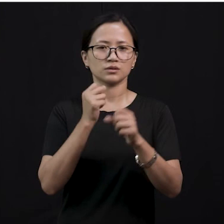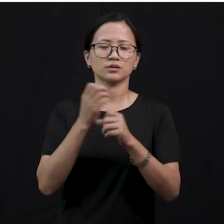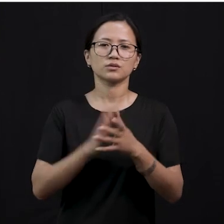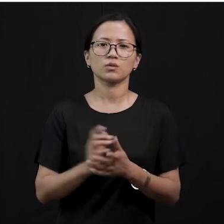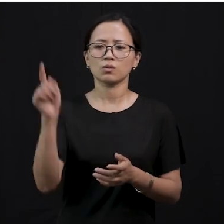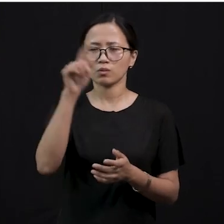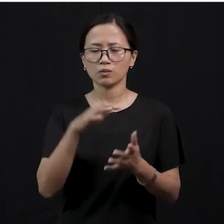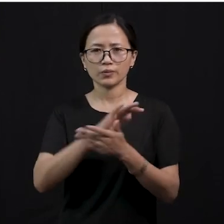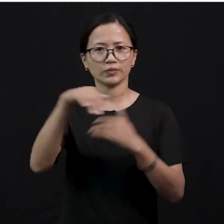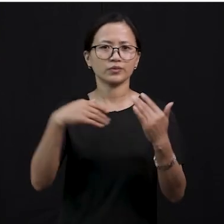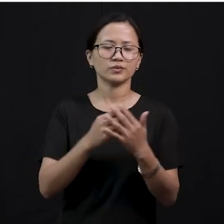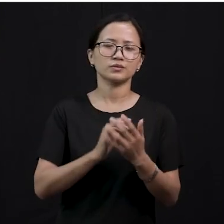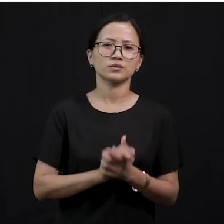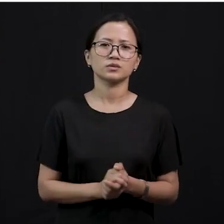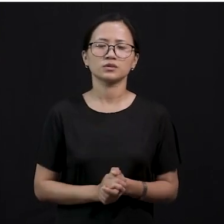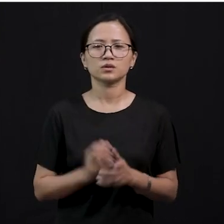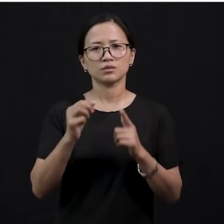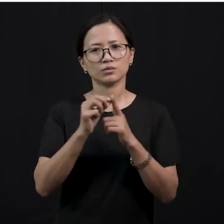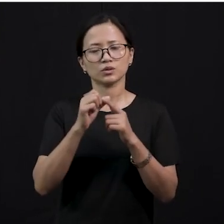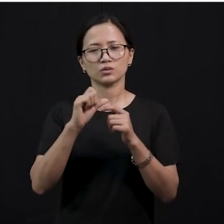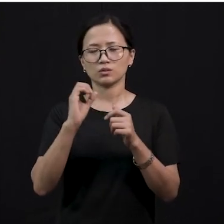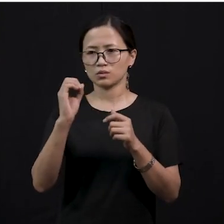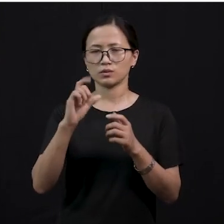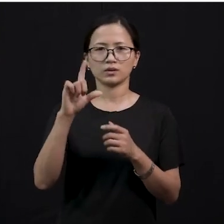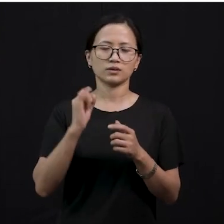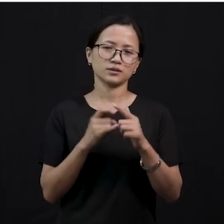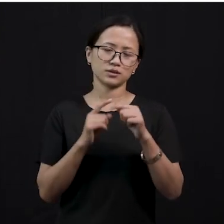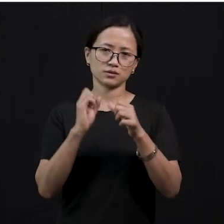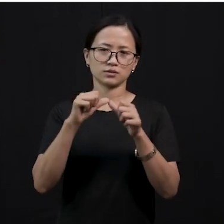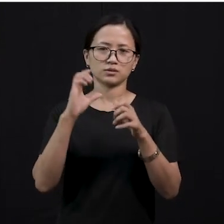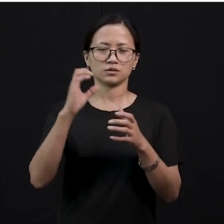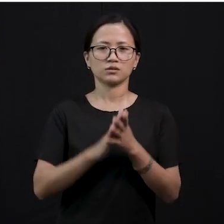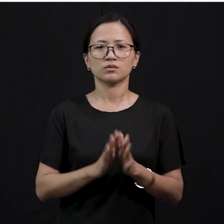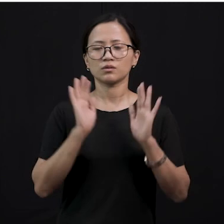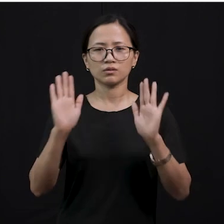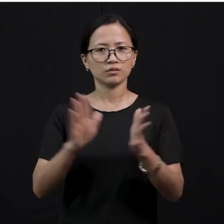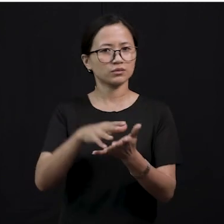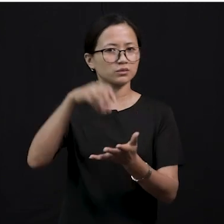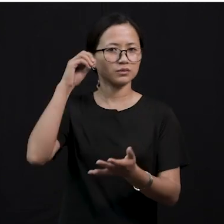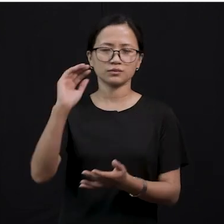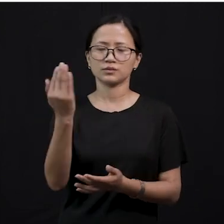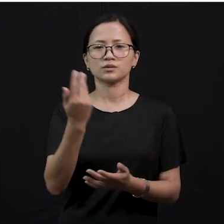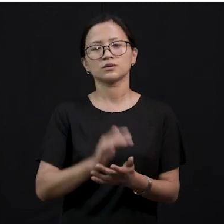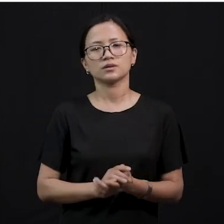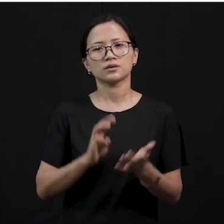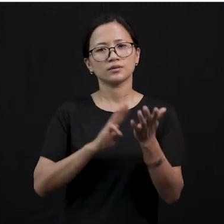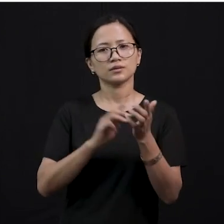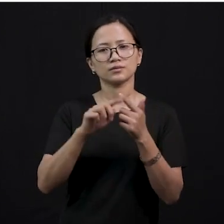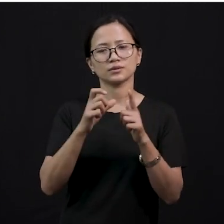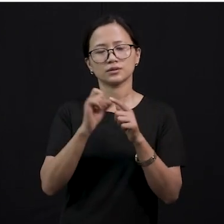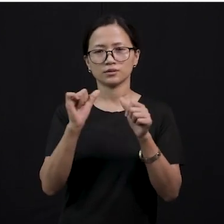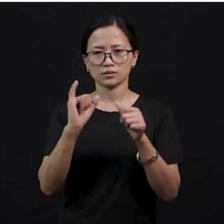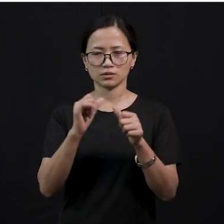all the pulls and pressures of all the political parties in our country? So I do hope that you learned something about media